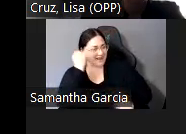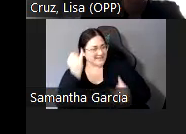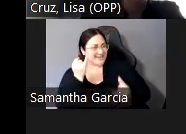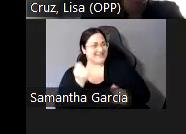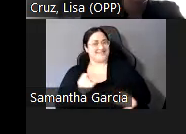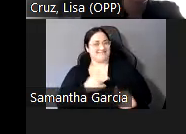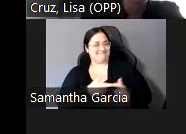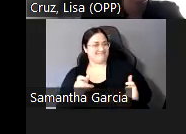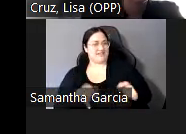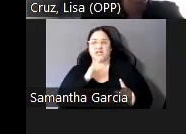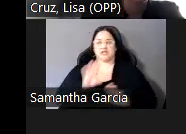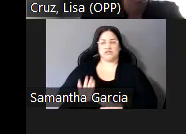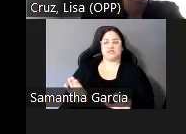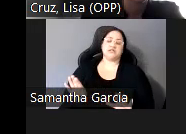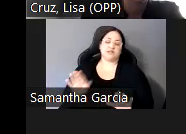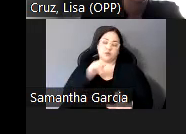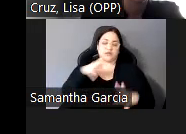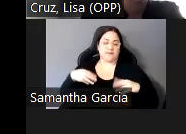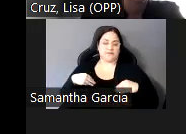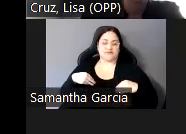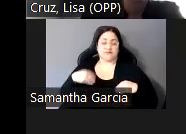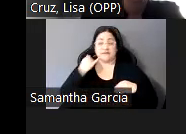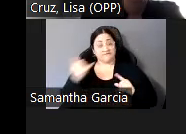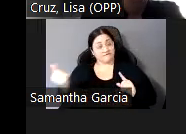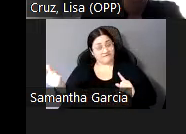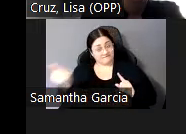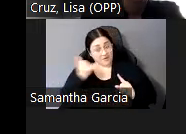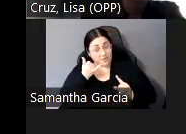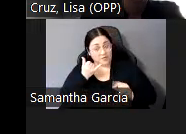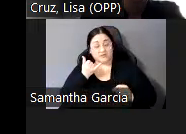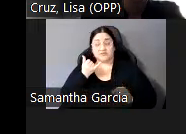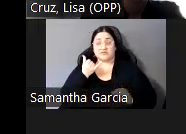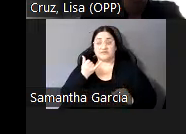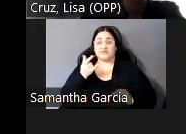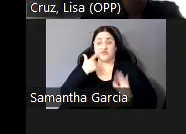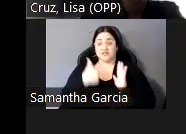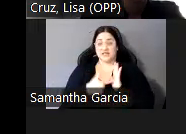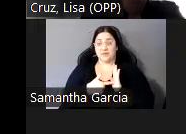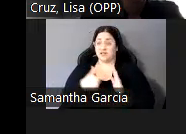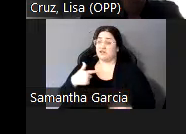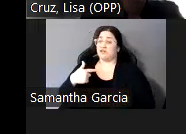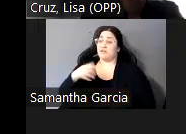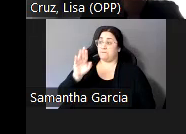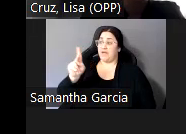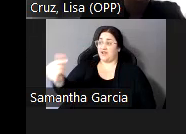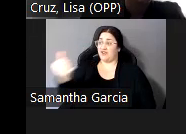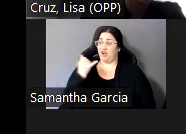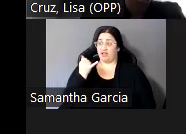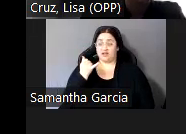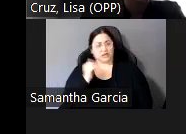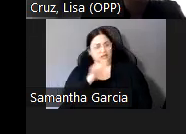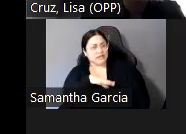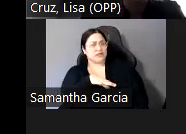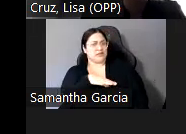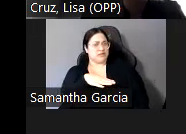own. If you're getting a phone call, it's unsolicited, you haven't, called your bank or called whomever, just ignore